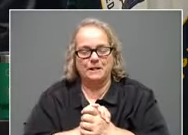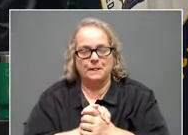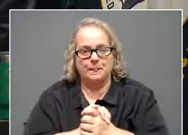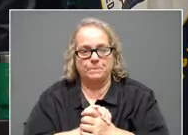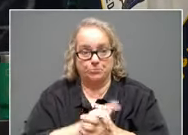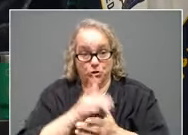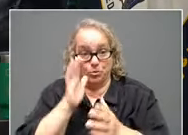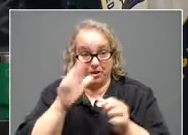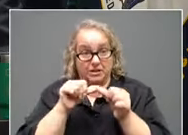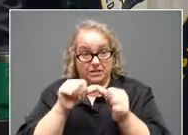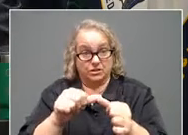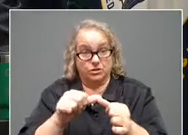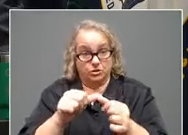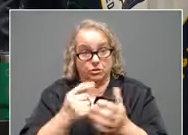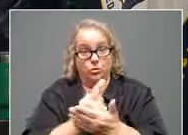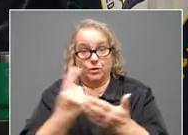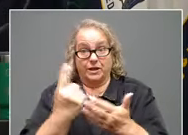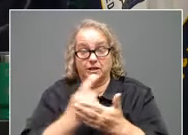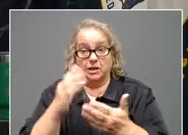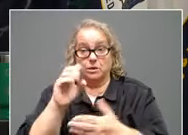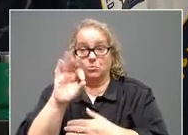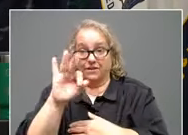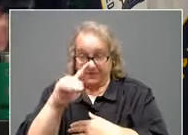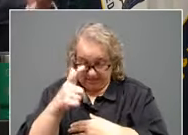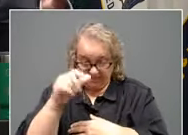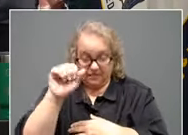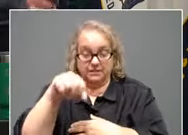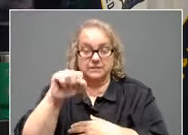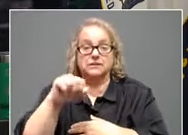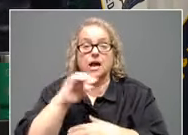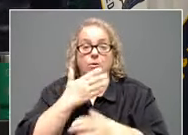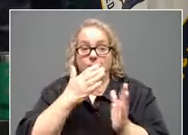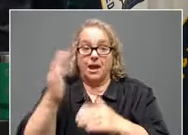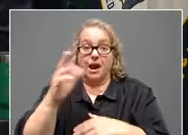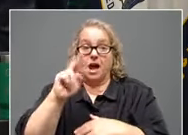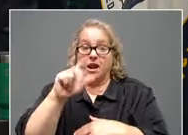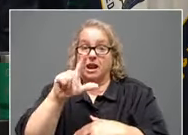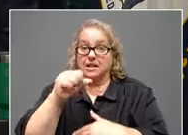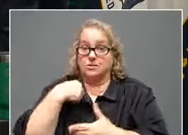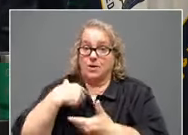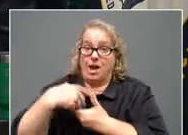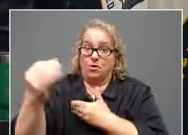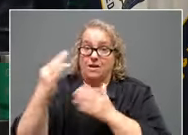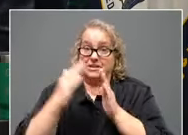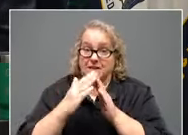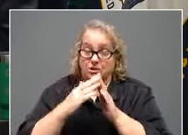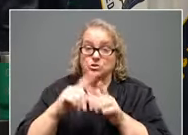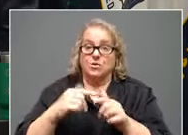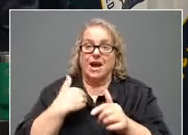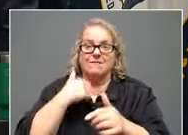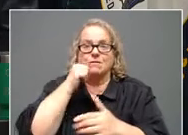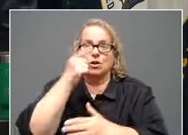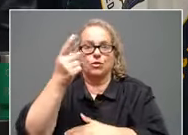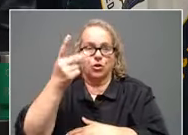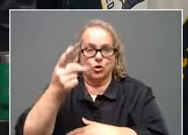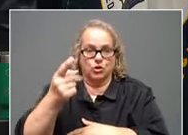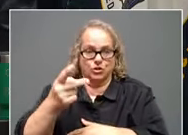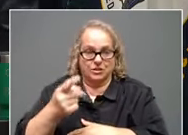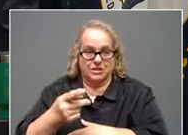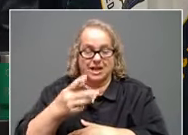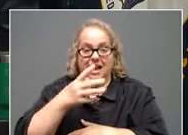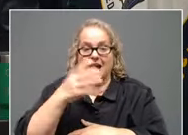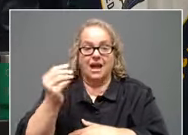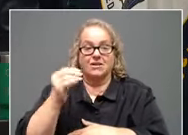continue maybe throughout even next year? Yes. Our plan, and unless we're out of town, is to have them every Thursday. And that will